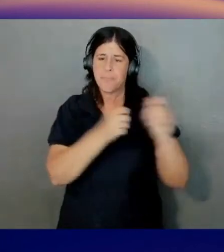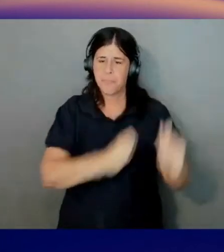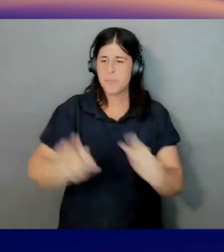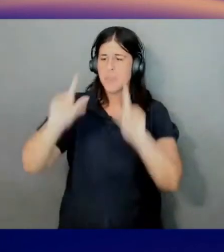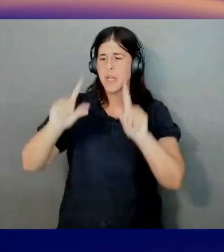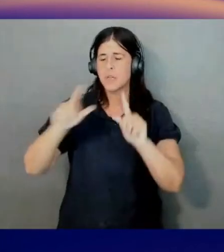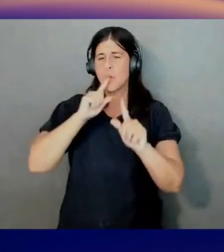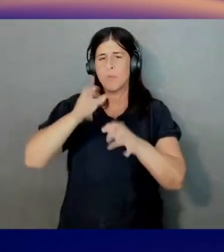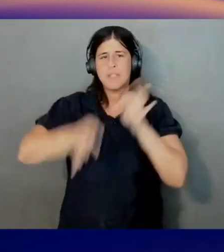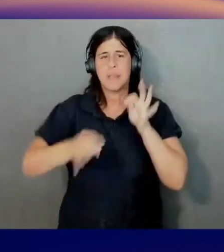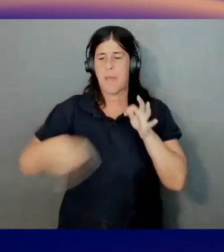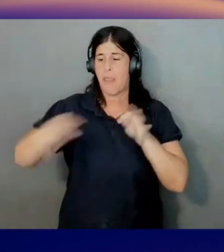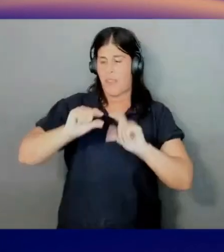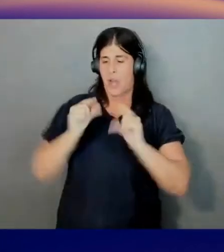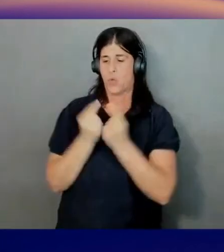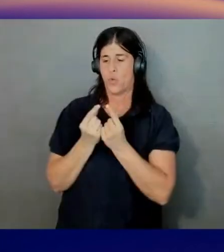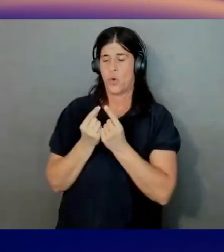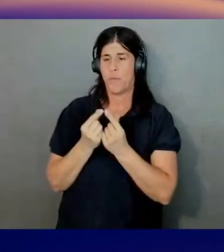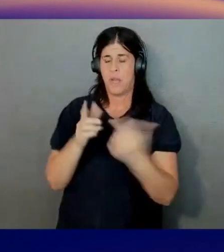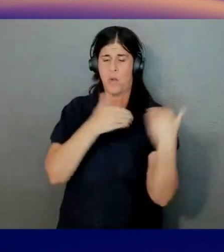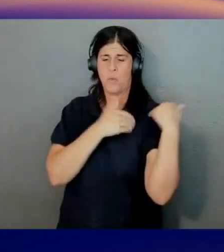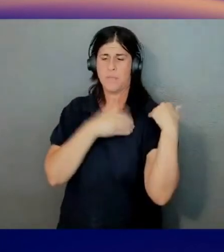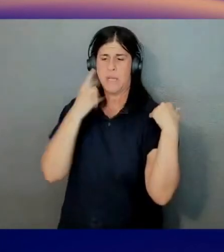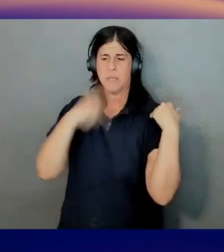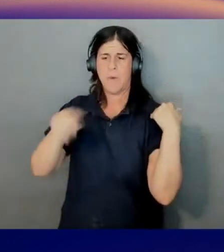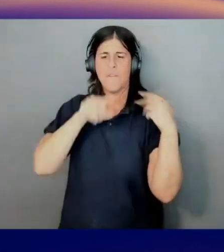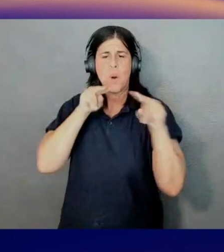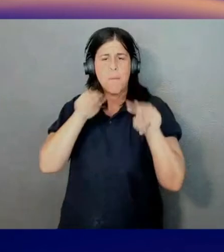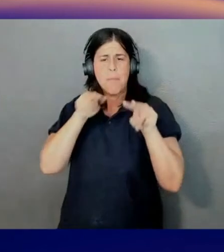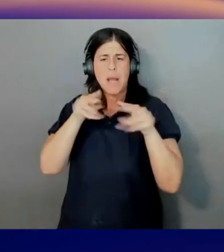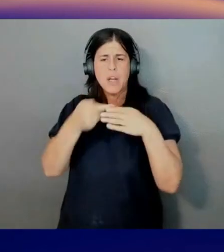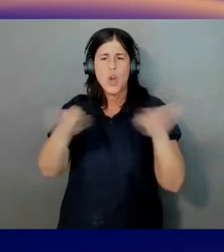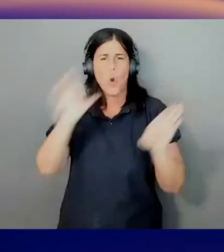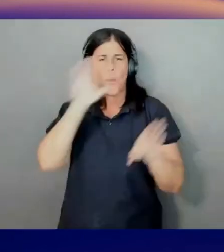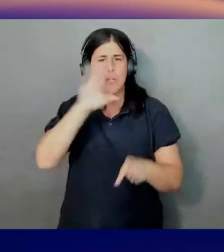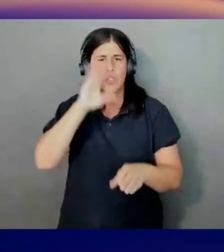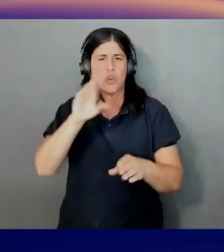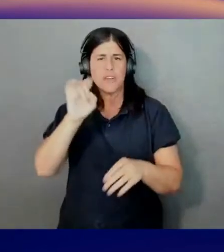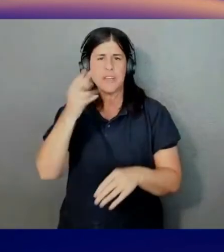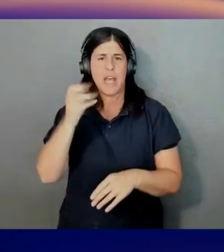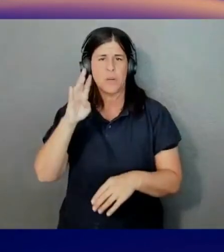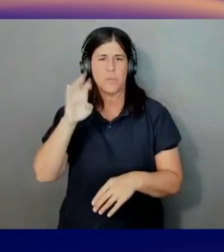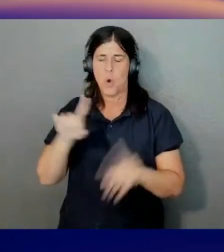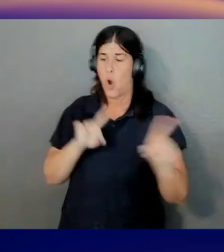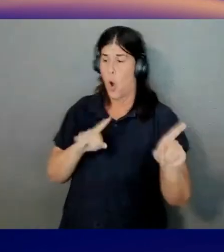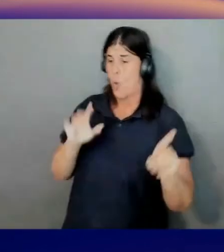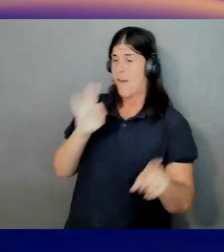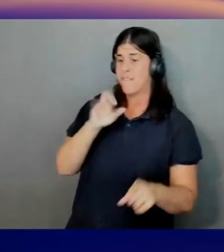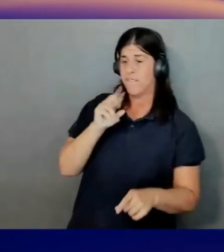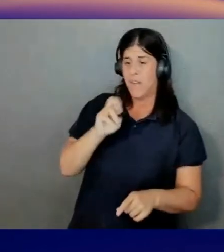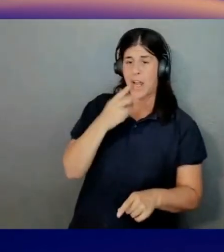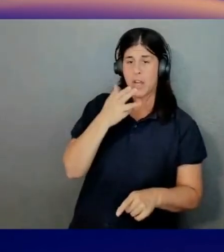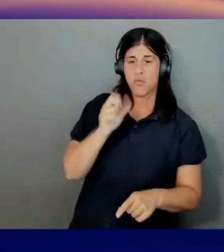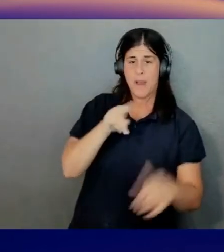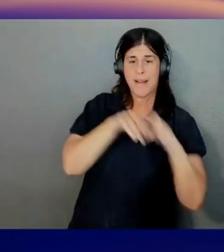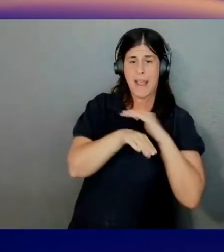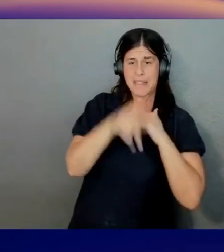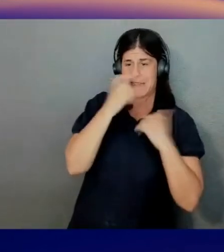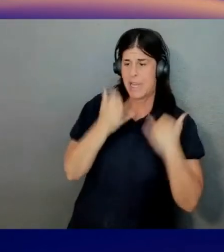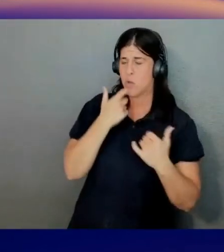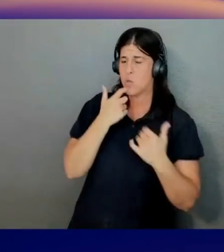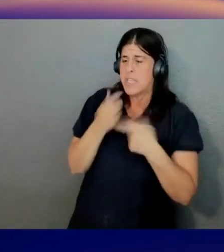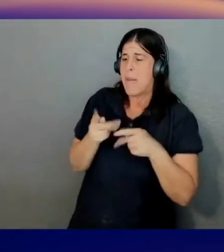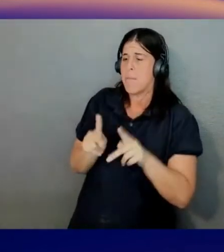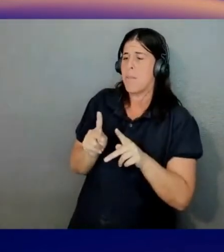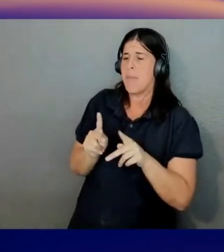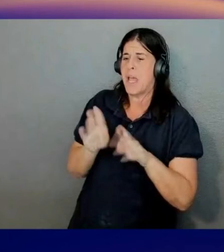this group is responsible for monitoring OpenSearch So dashboard. this is where you have fine-grained access, because now you can Right. say, I only want to allow the OpenSearch